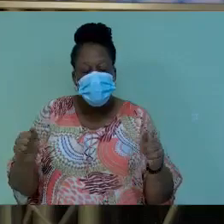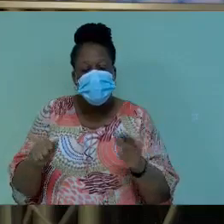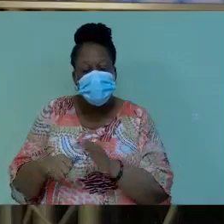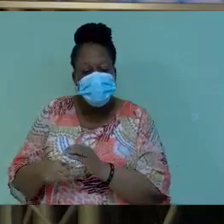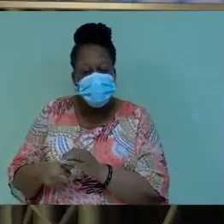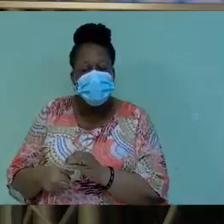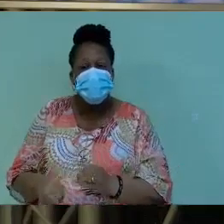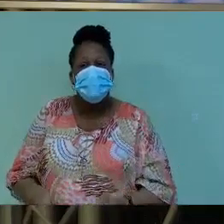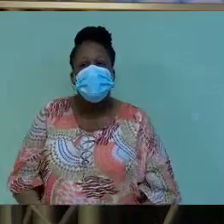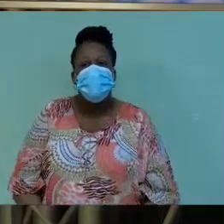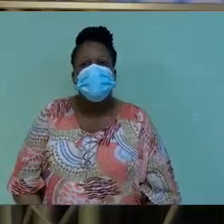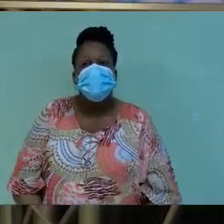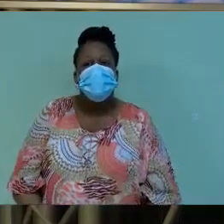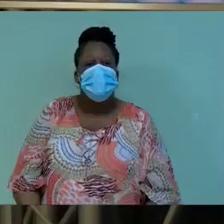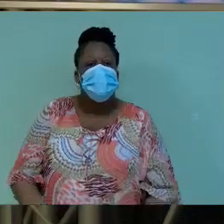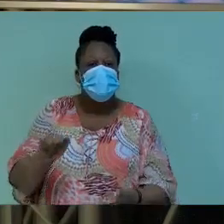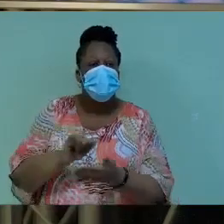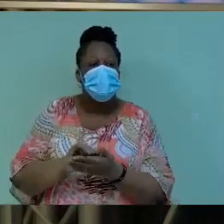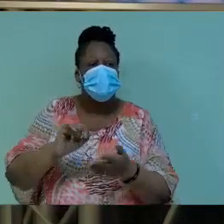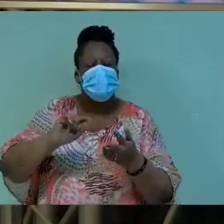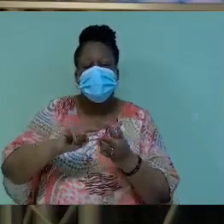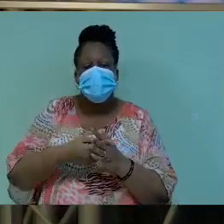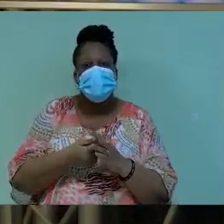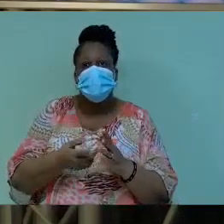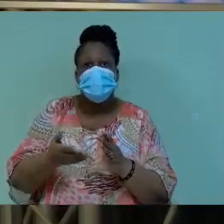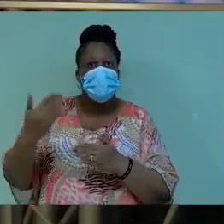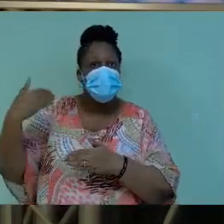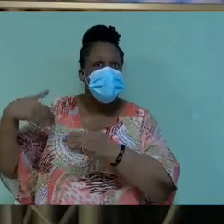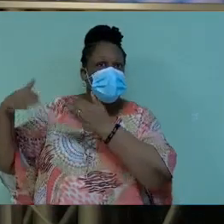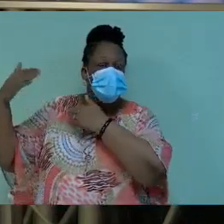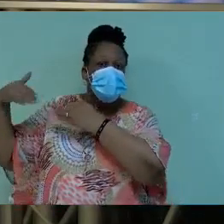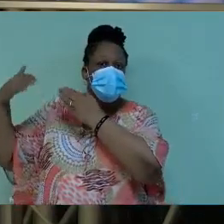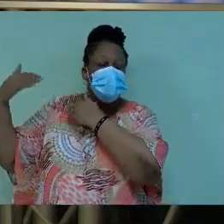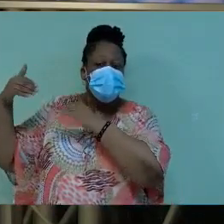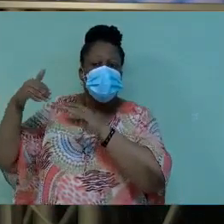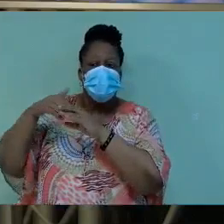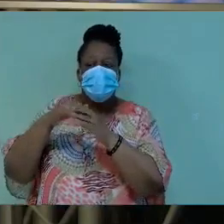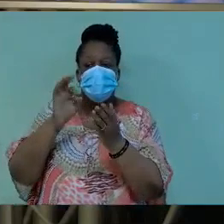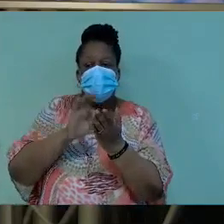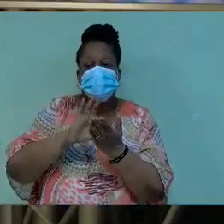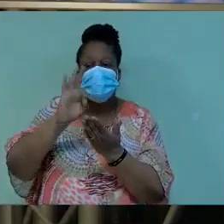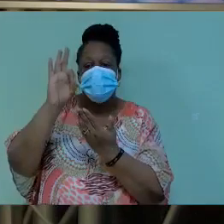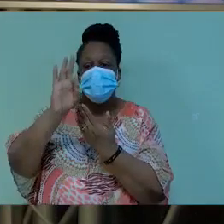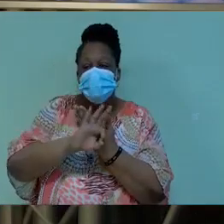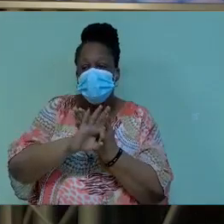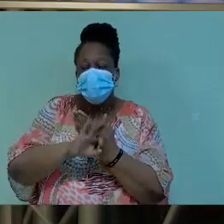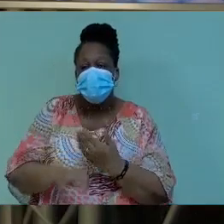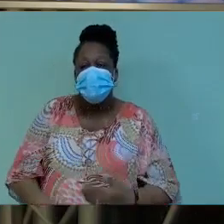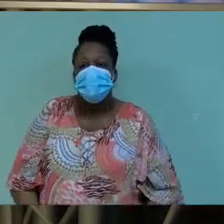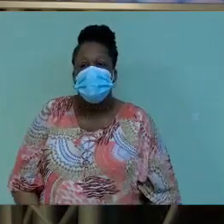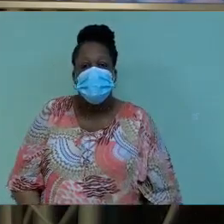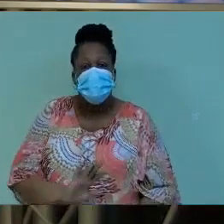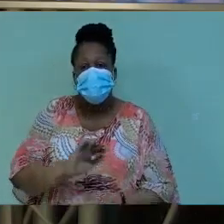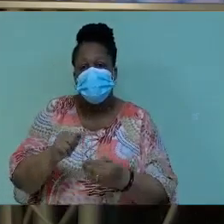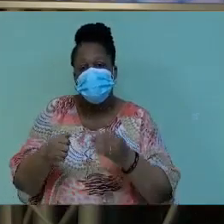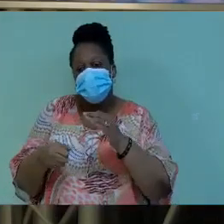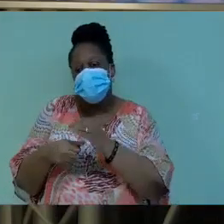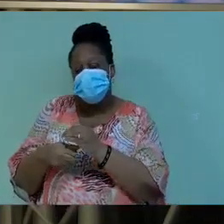of quarantine which started way back in February. And they were quarantined